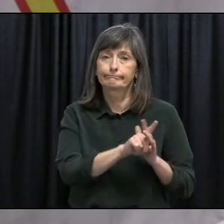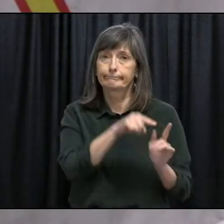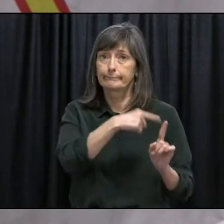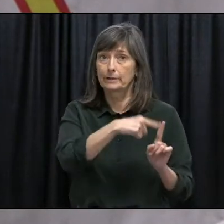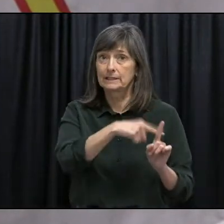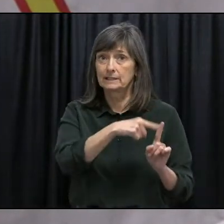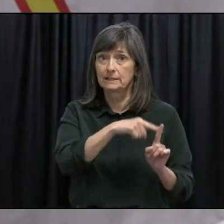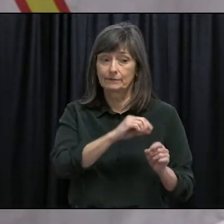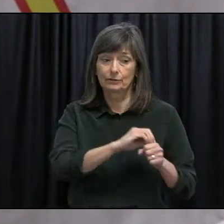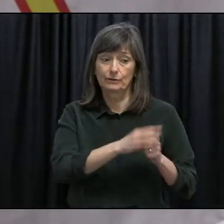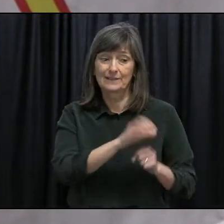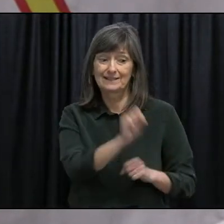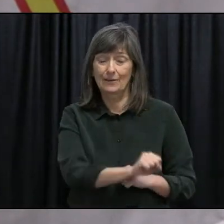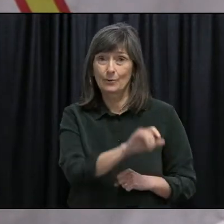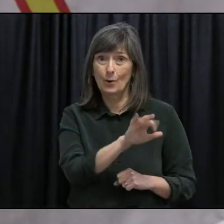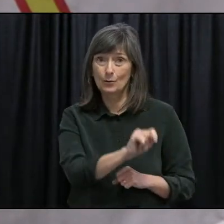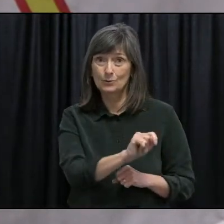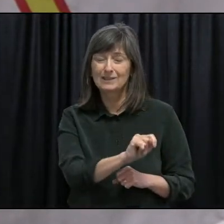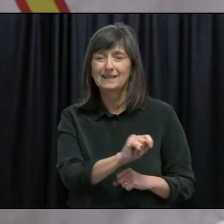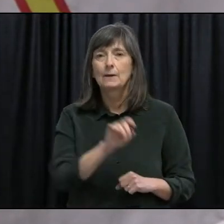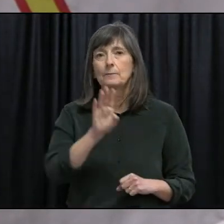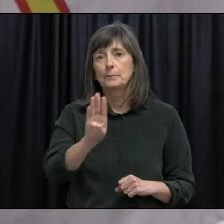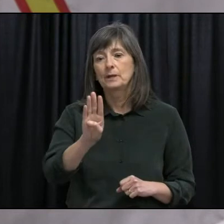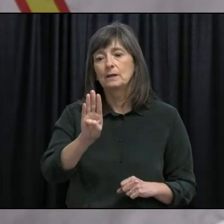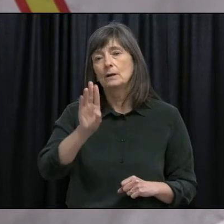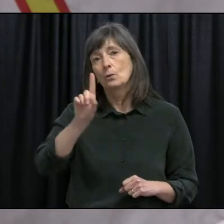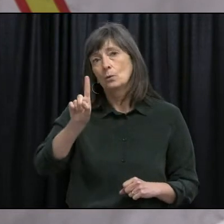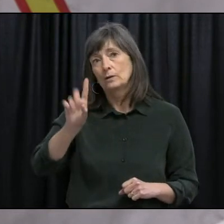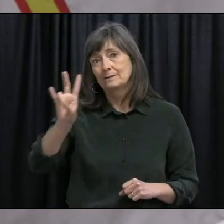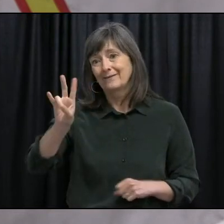cases involved in that cluster are related to B117.